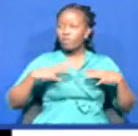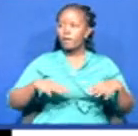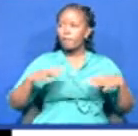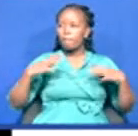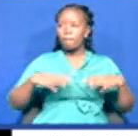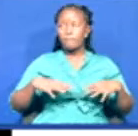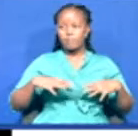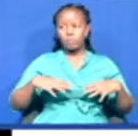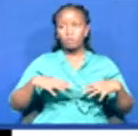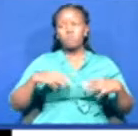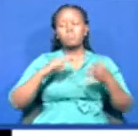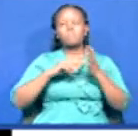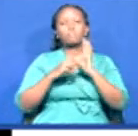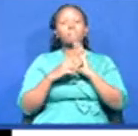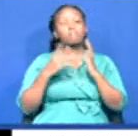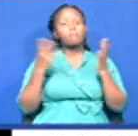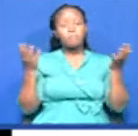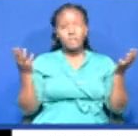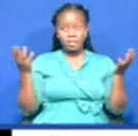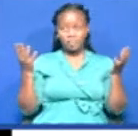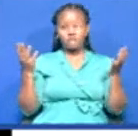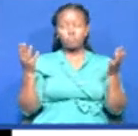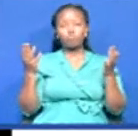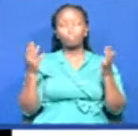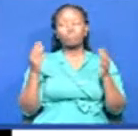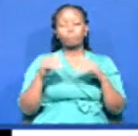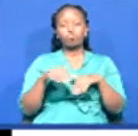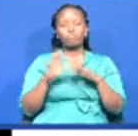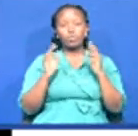And therefore, in line with that,